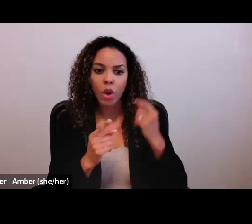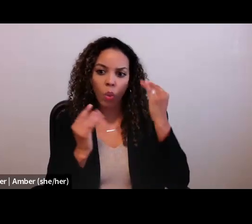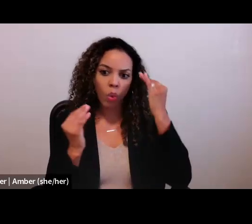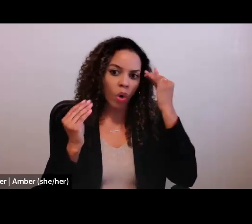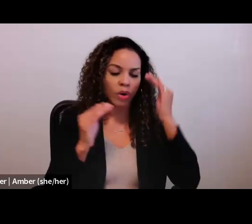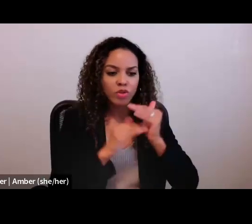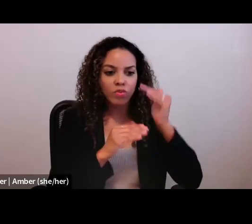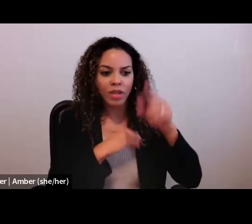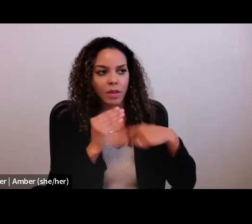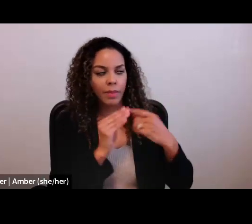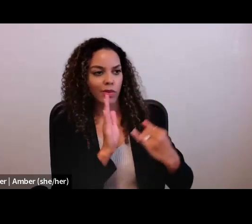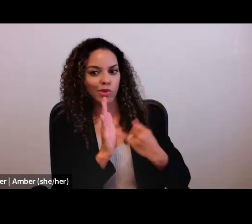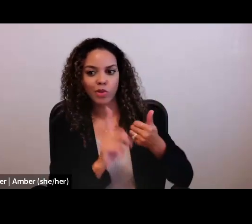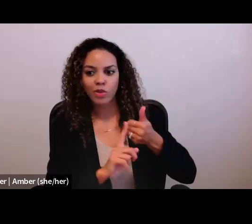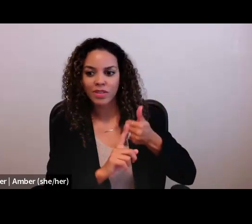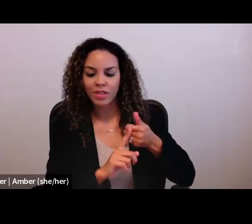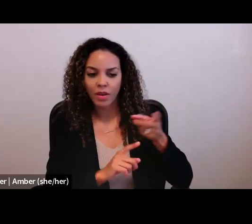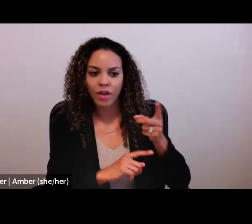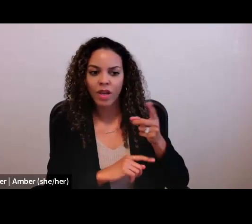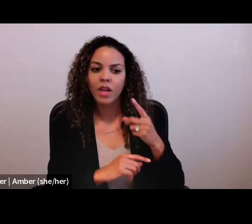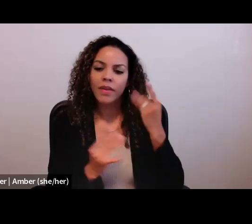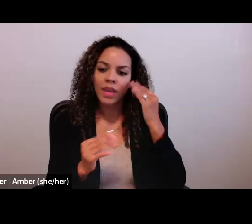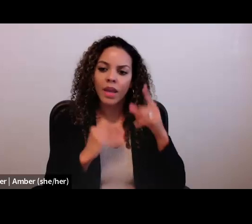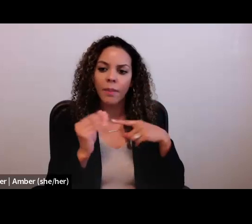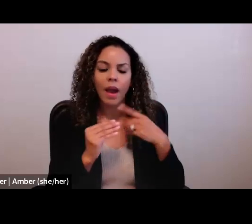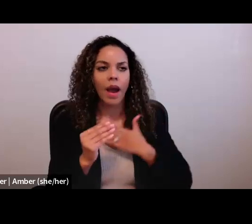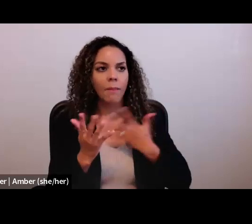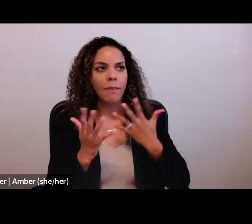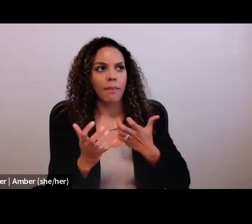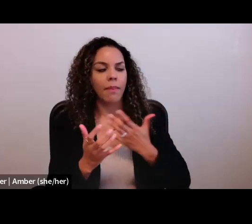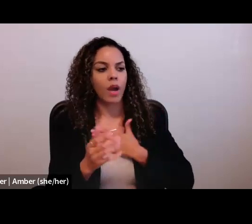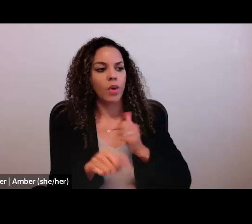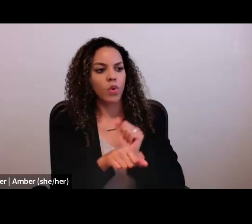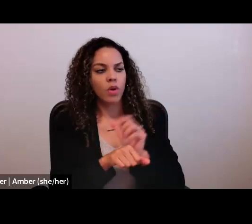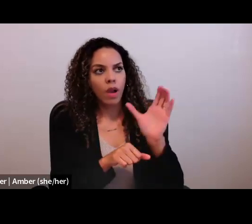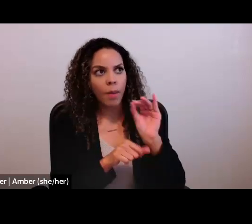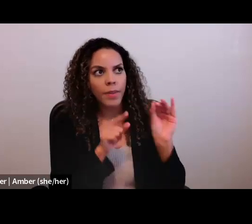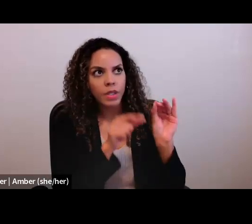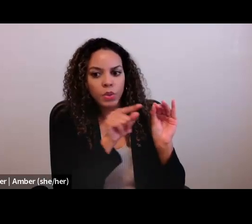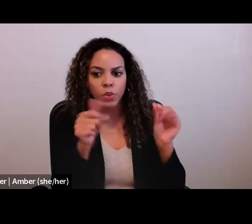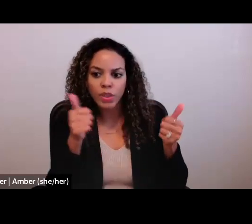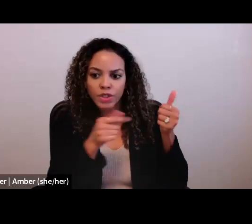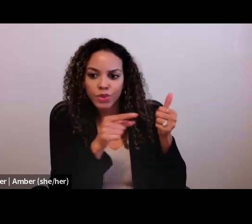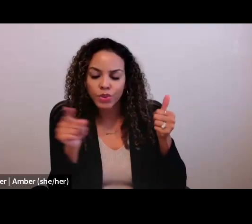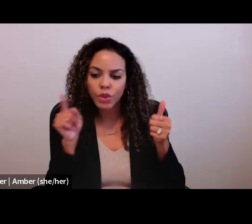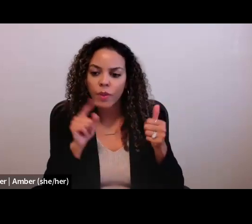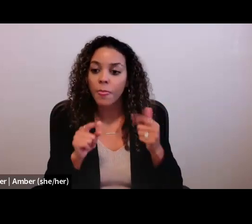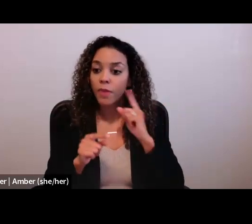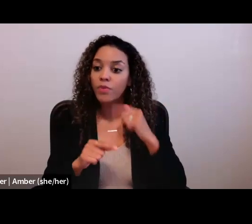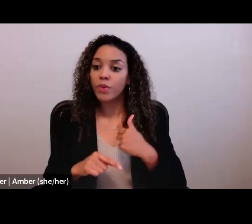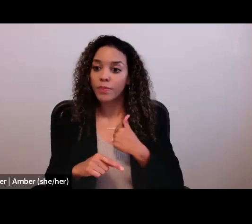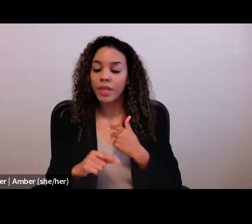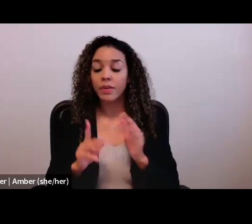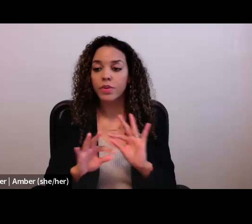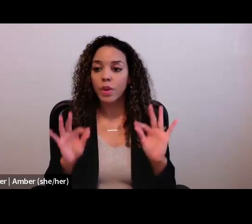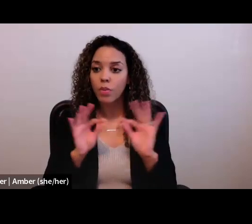it's a balancing act and thinking about where you want your work to be showcased. And I think that, for me, it's important